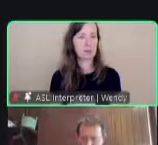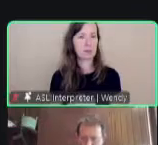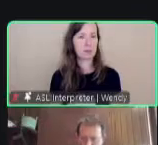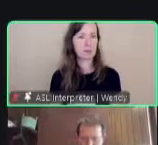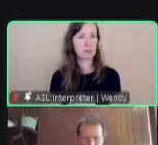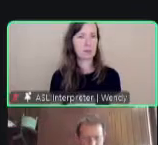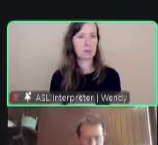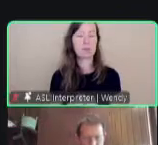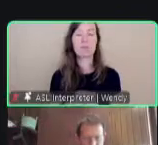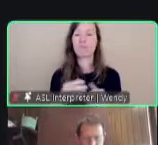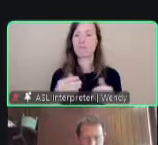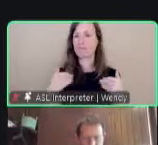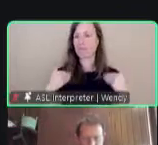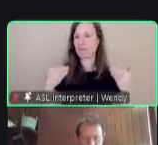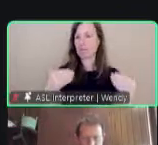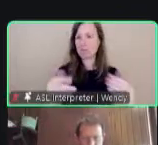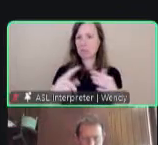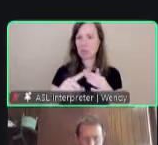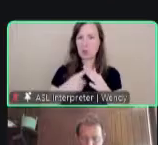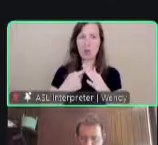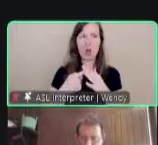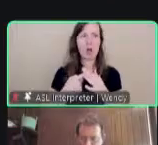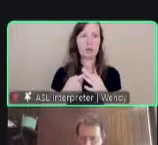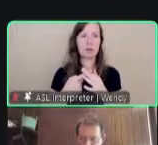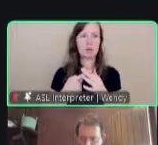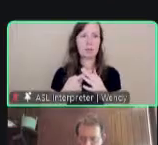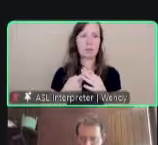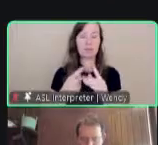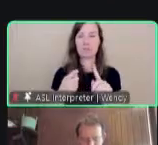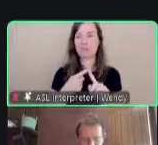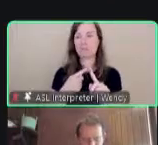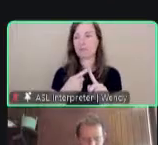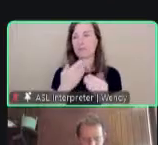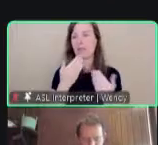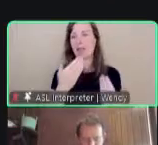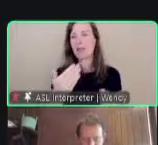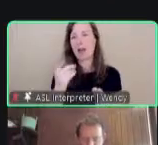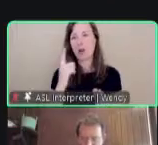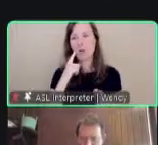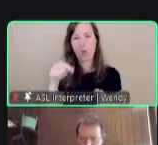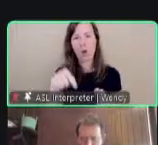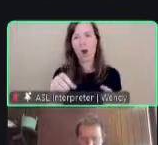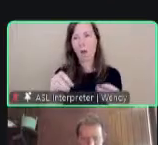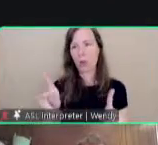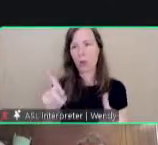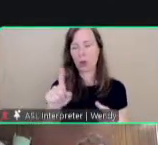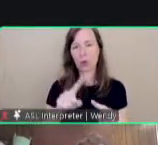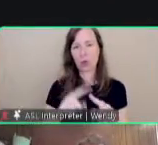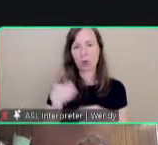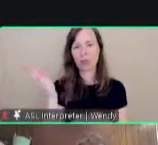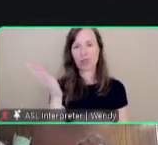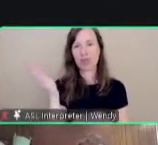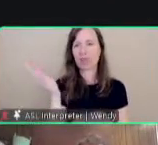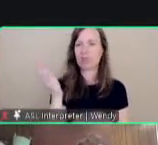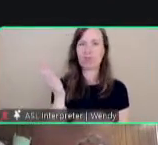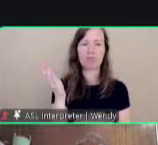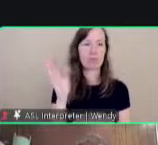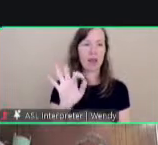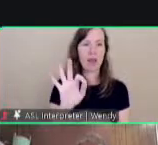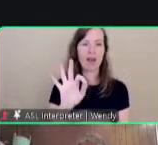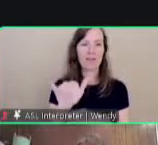Well, let me go ahead and get started. First of all, thank you very much for this opportunity to present the